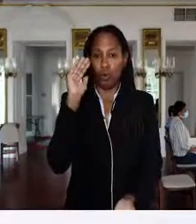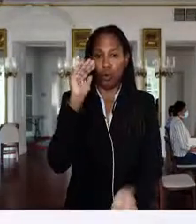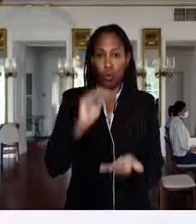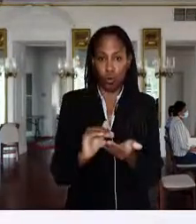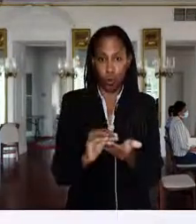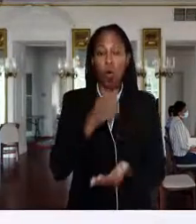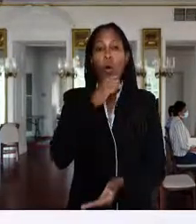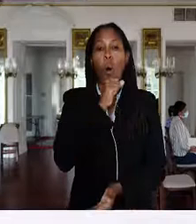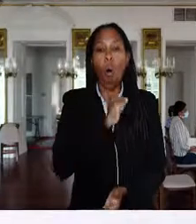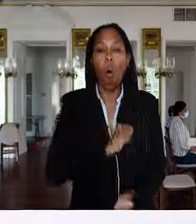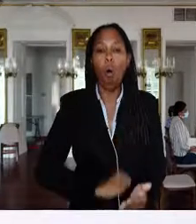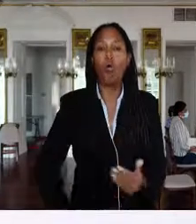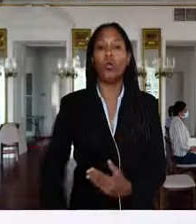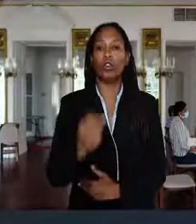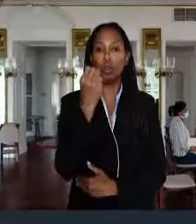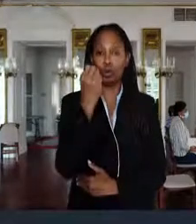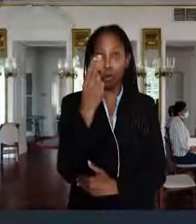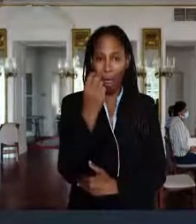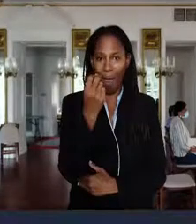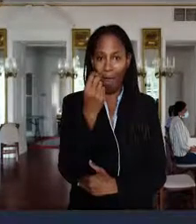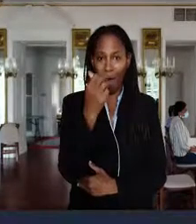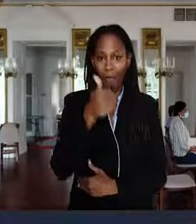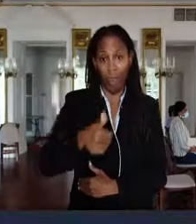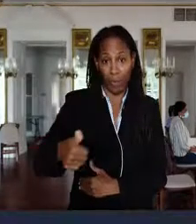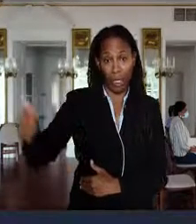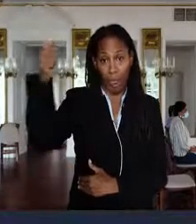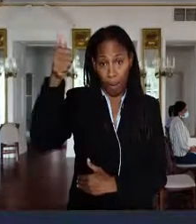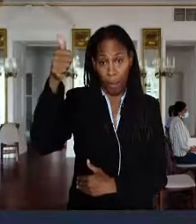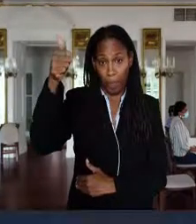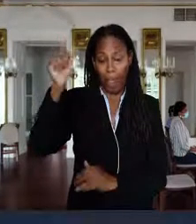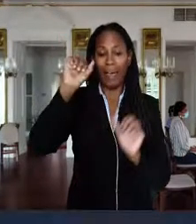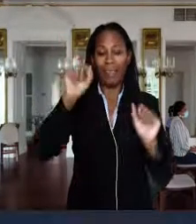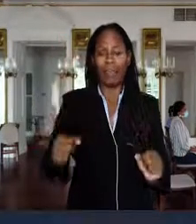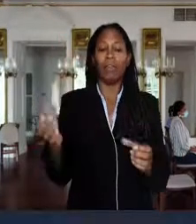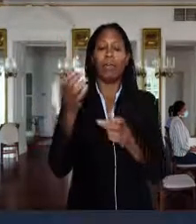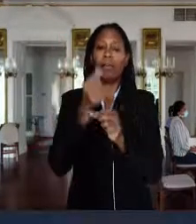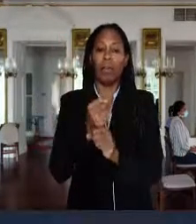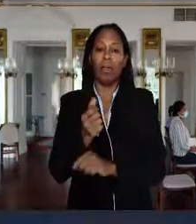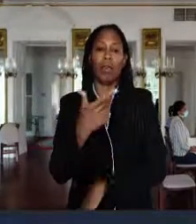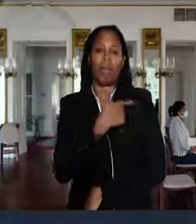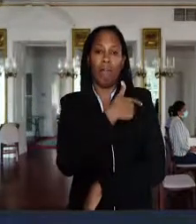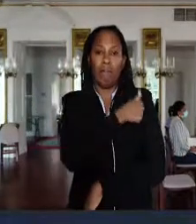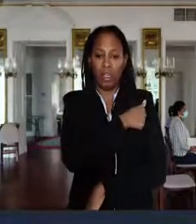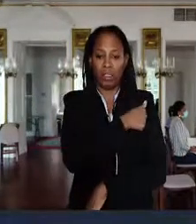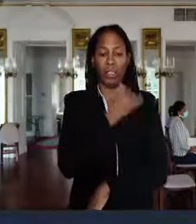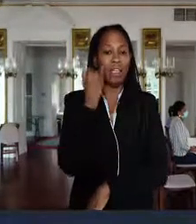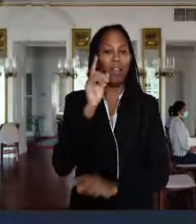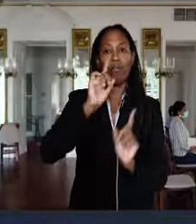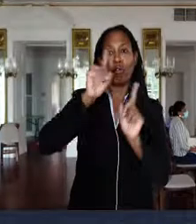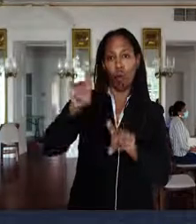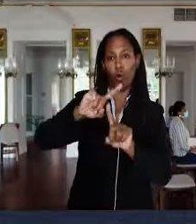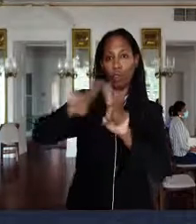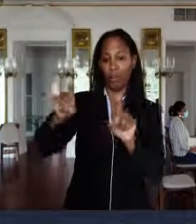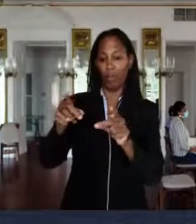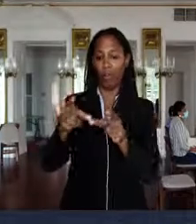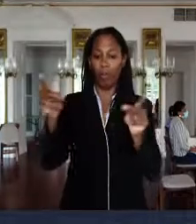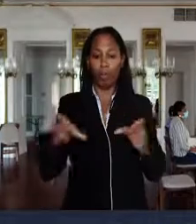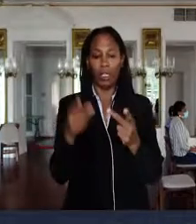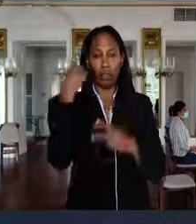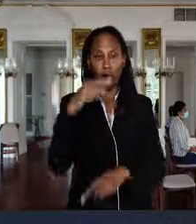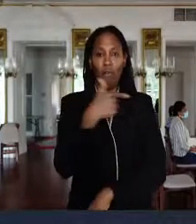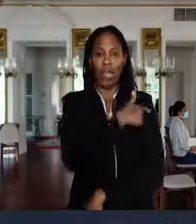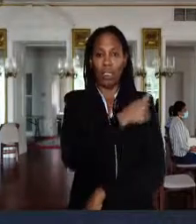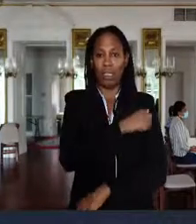get the COVID-19 vaccine by walking into any of our community vaccination centers by calling